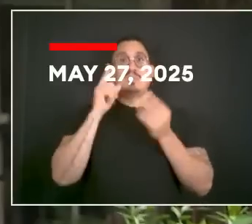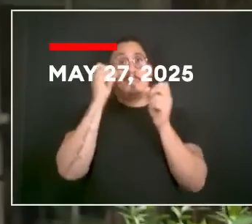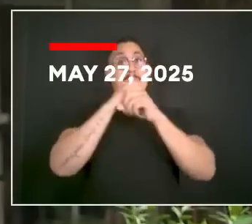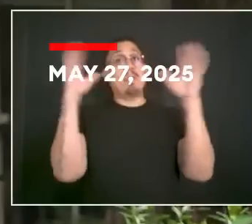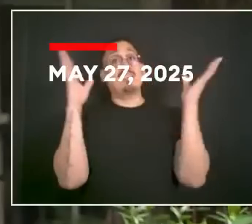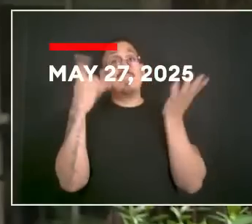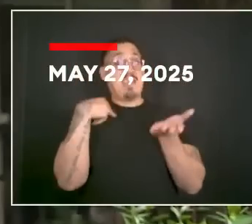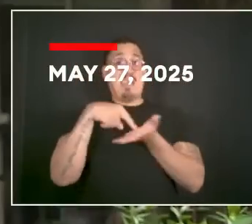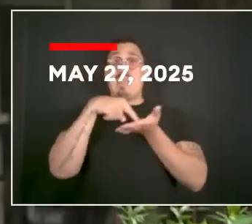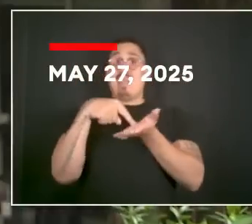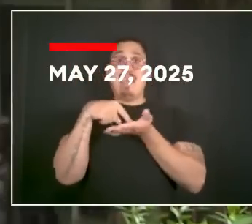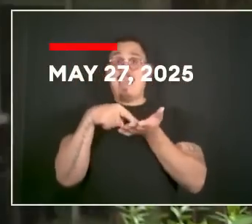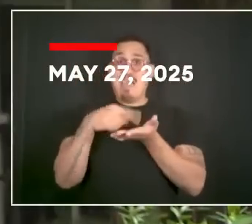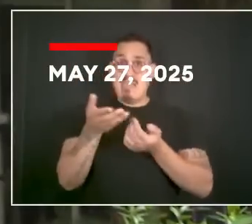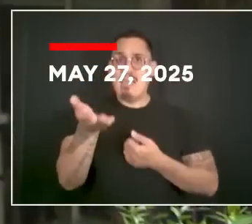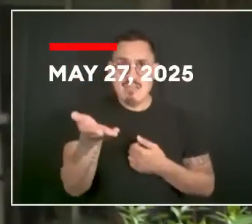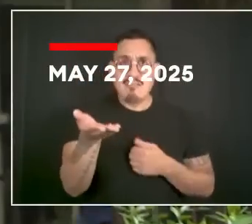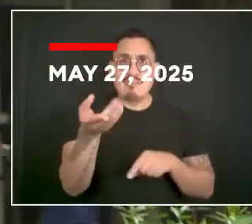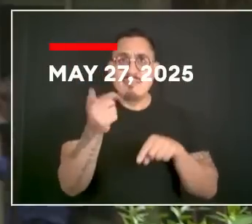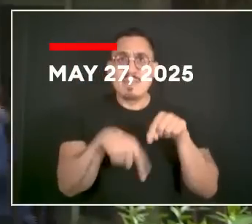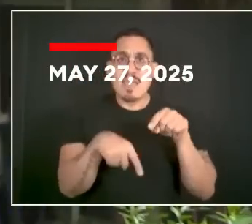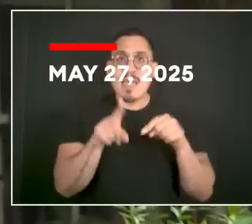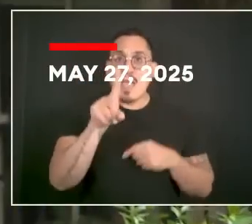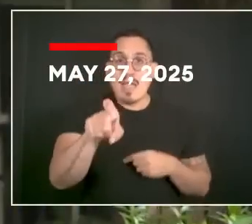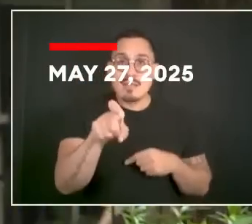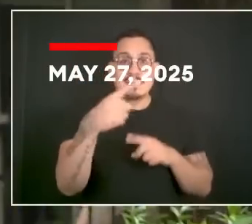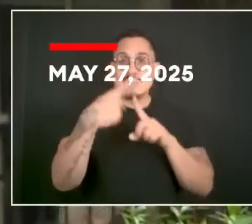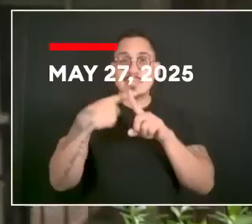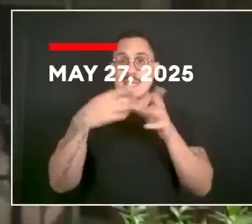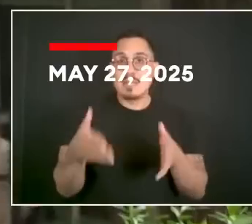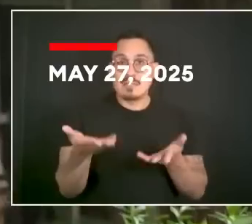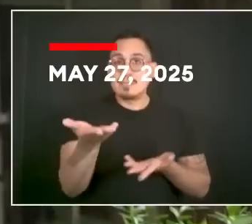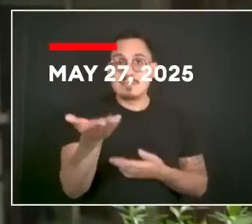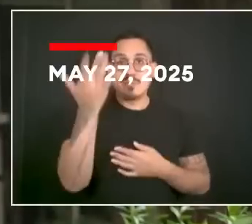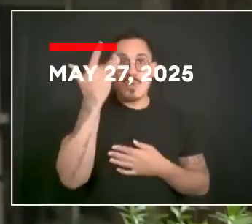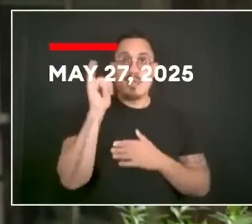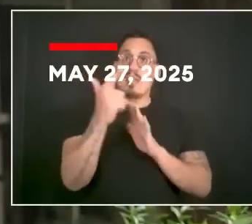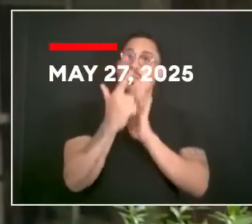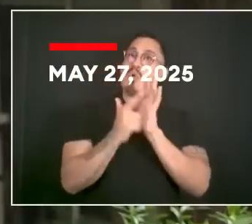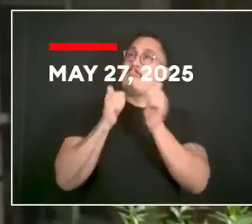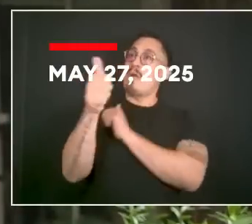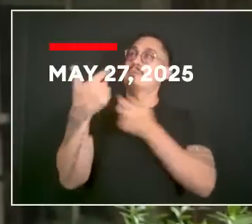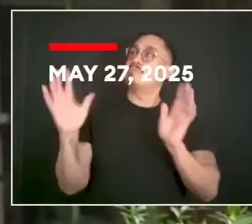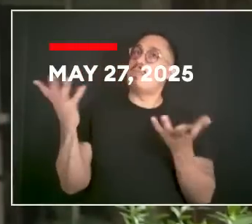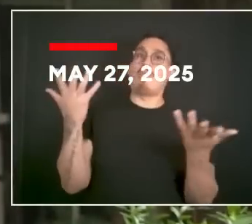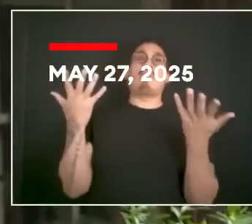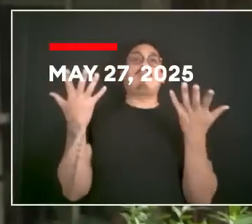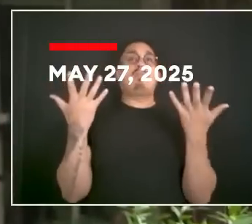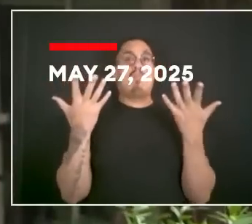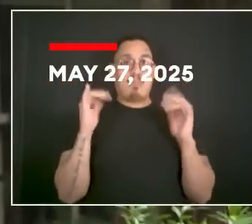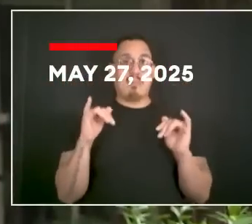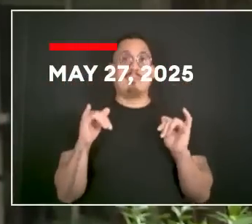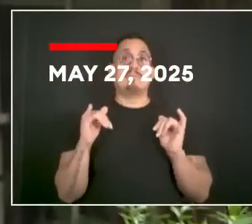That we're saying, no, we know you have new responsibilities, that the city council is passing a lot of those responsibilities as